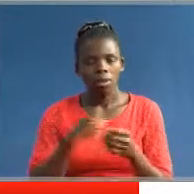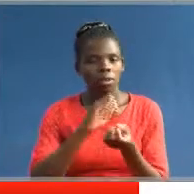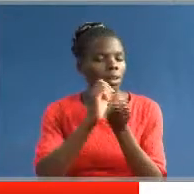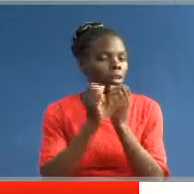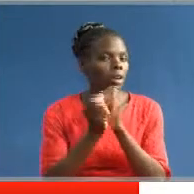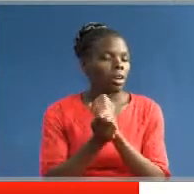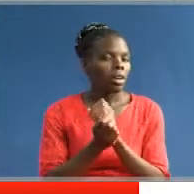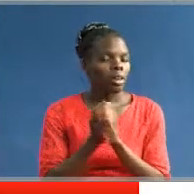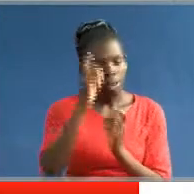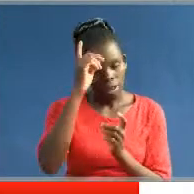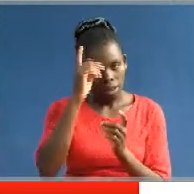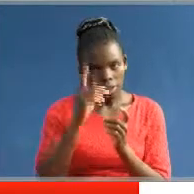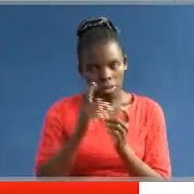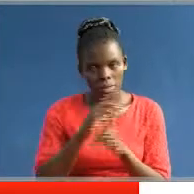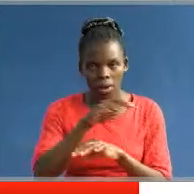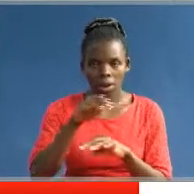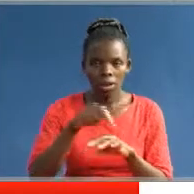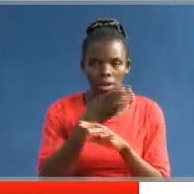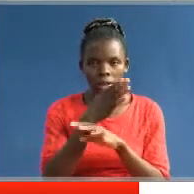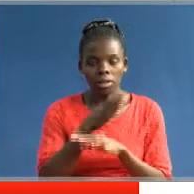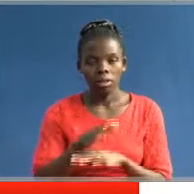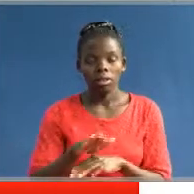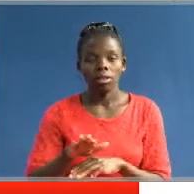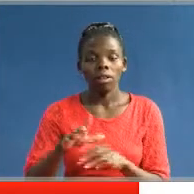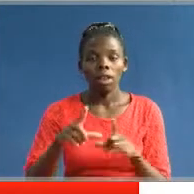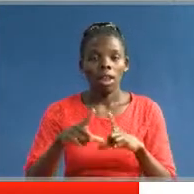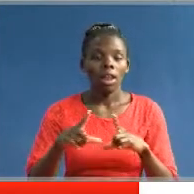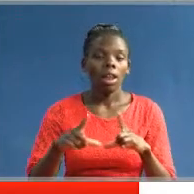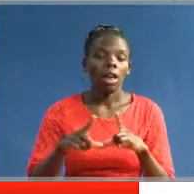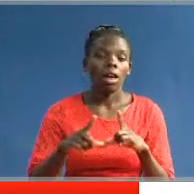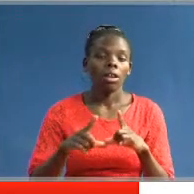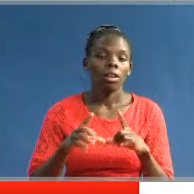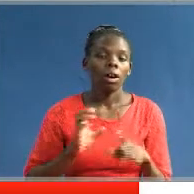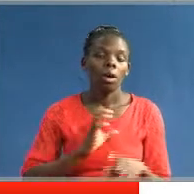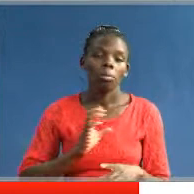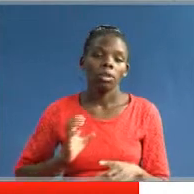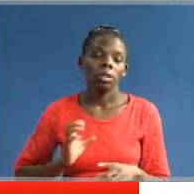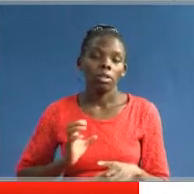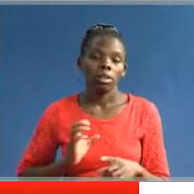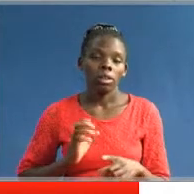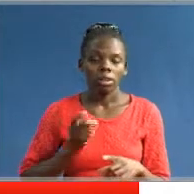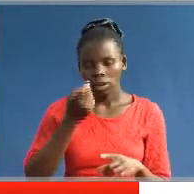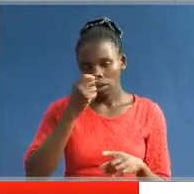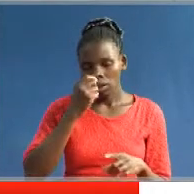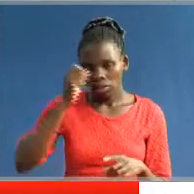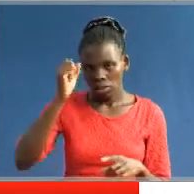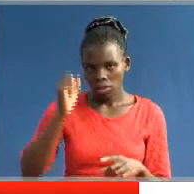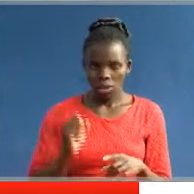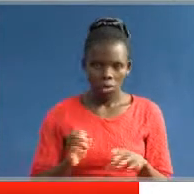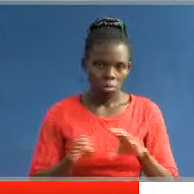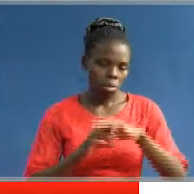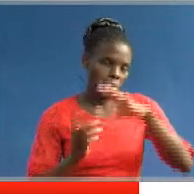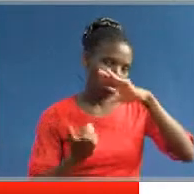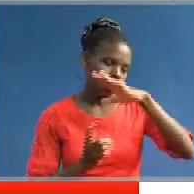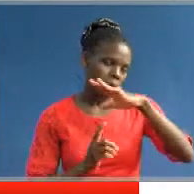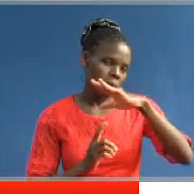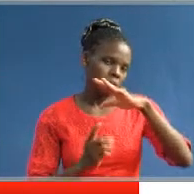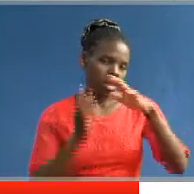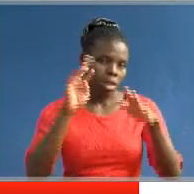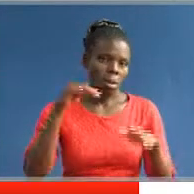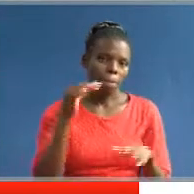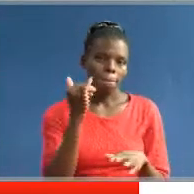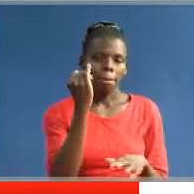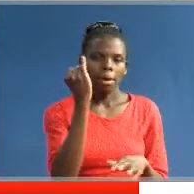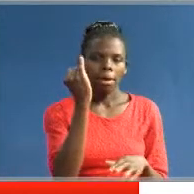overturned the decision by the National Assembly's Land Committee, chaired by Kitui South Member of Parliament Rachel